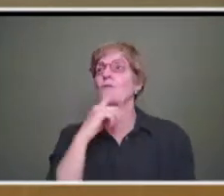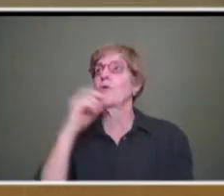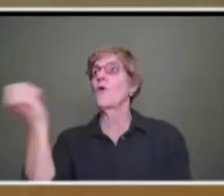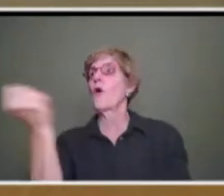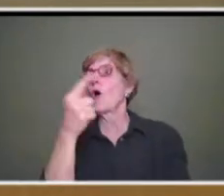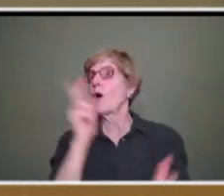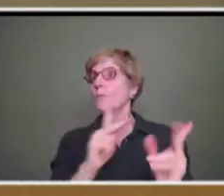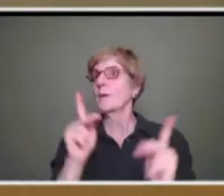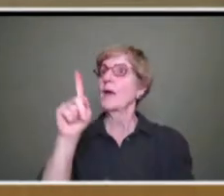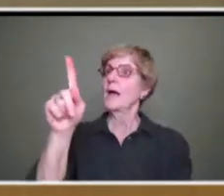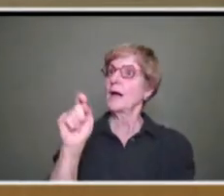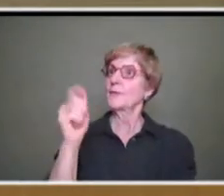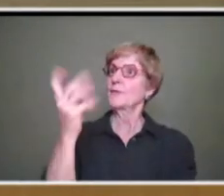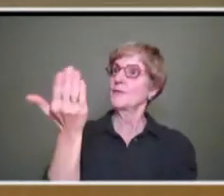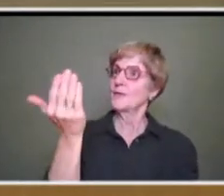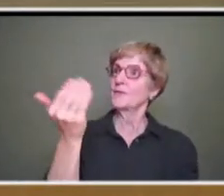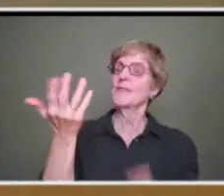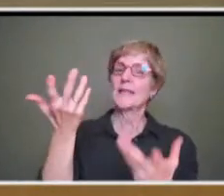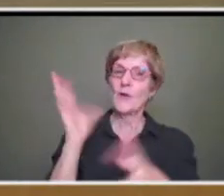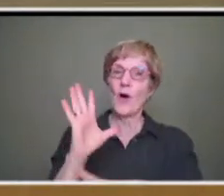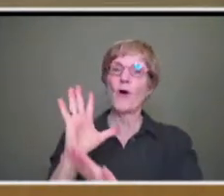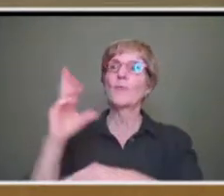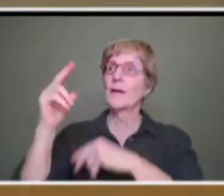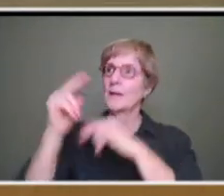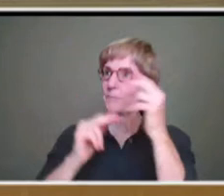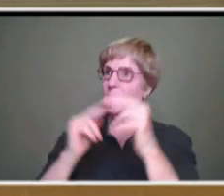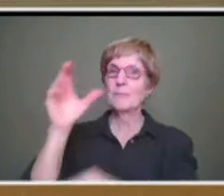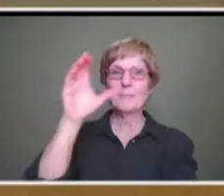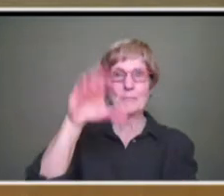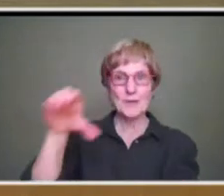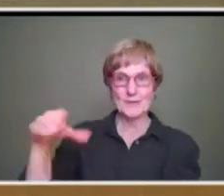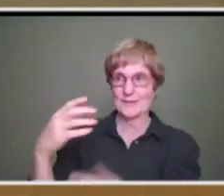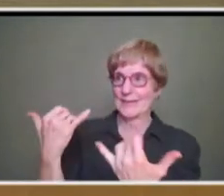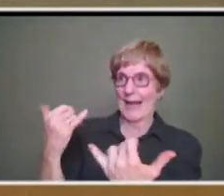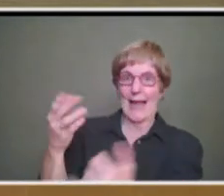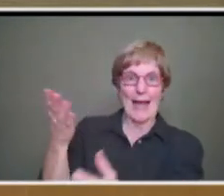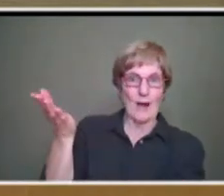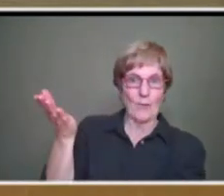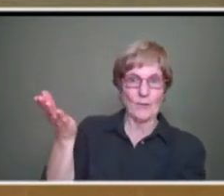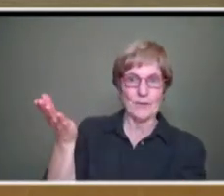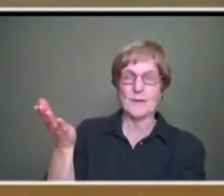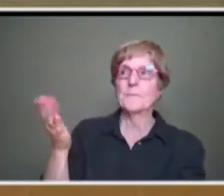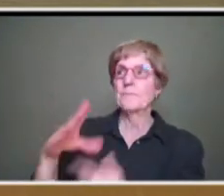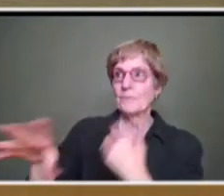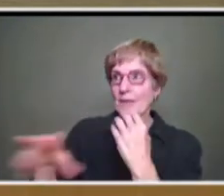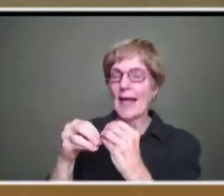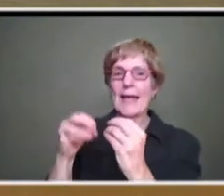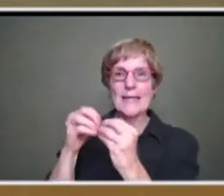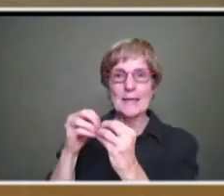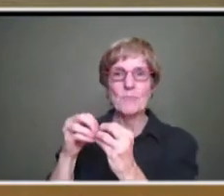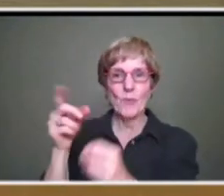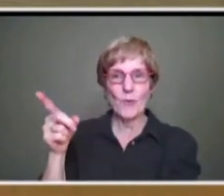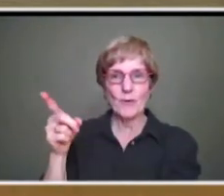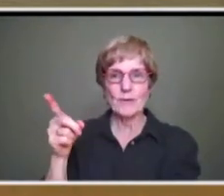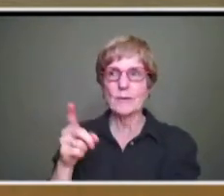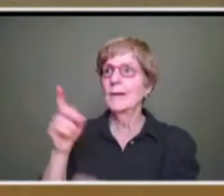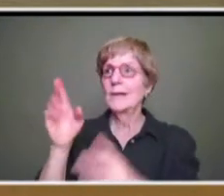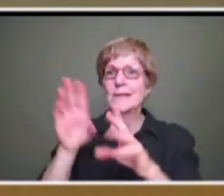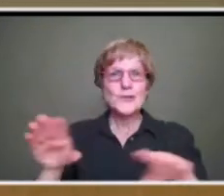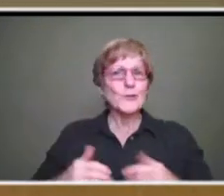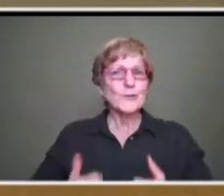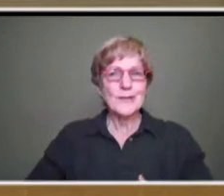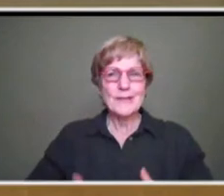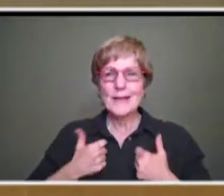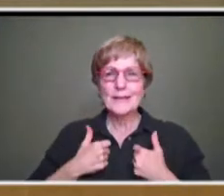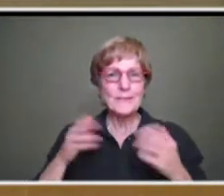115 that are already approved and being built momentarily I mean as we speak they're being put in there there's little kids that live on the